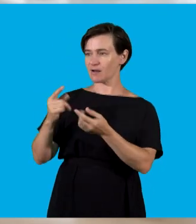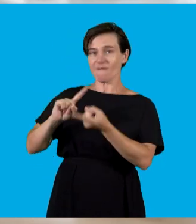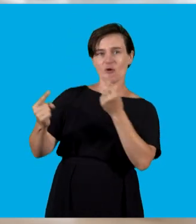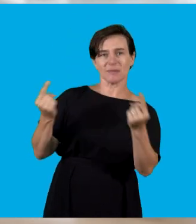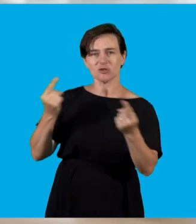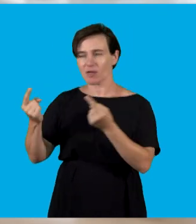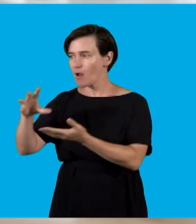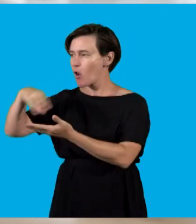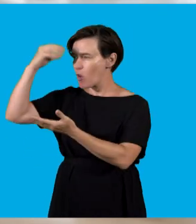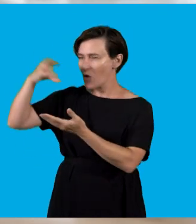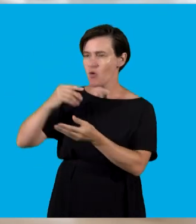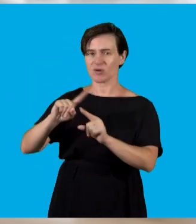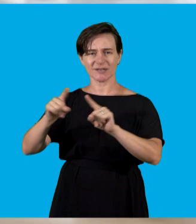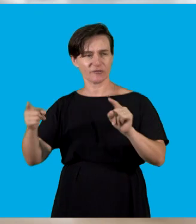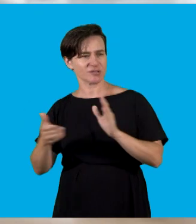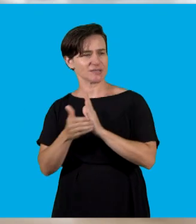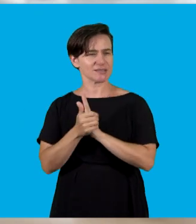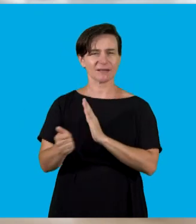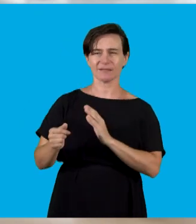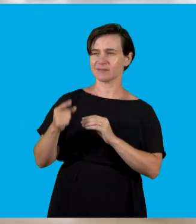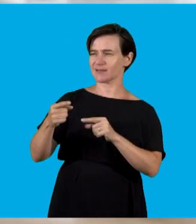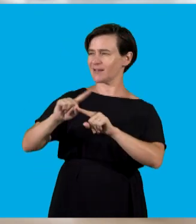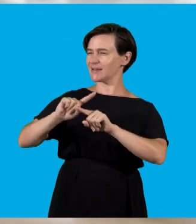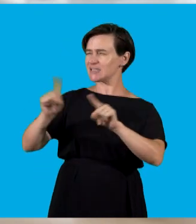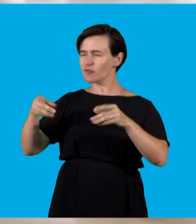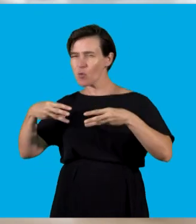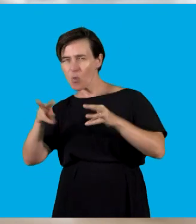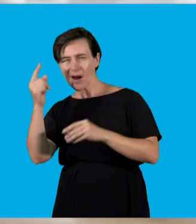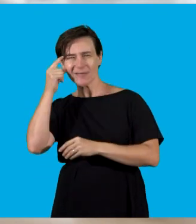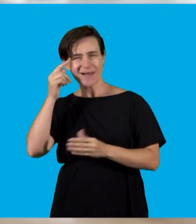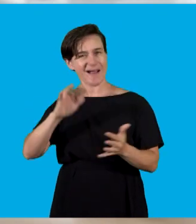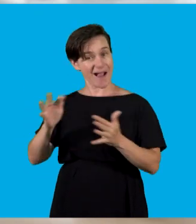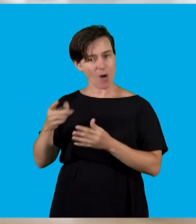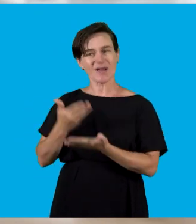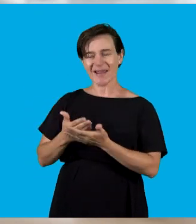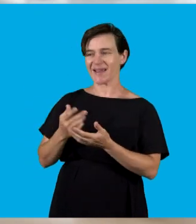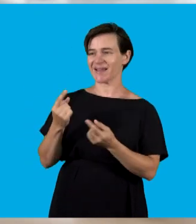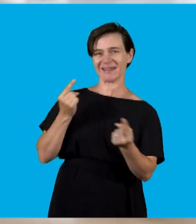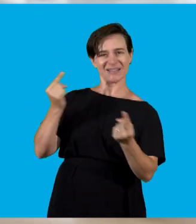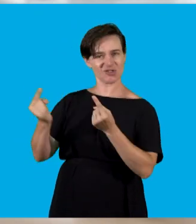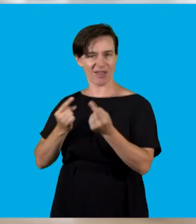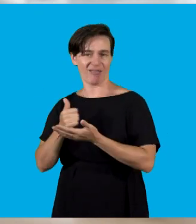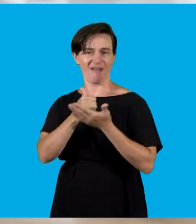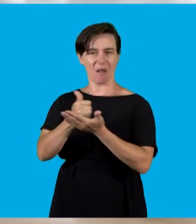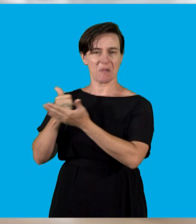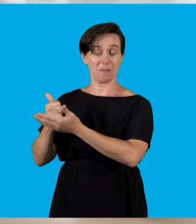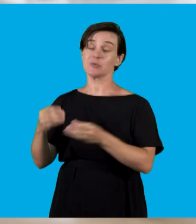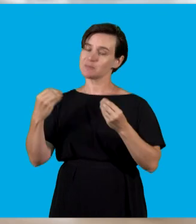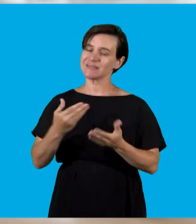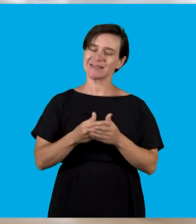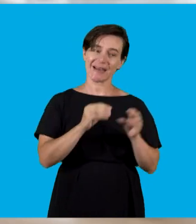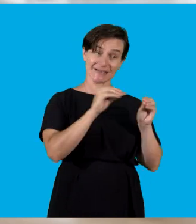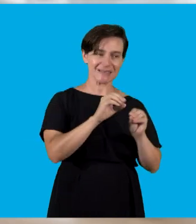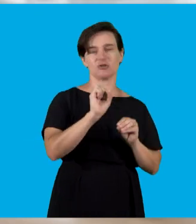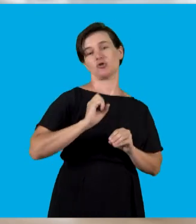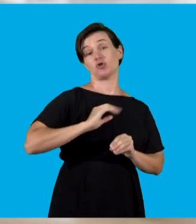going to learn some skills, expertise, as well as perspectives to look at things in another way, so they can teach them on the